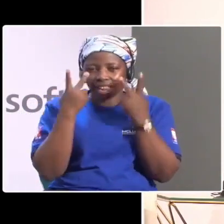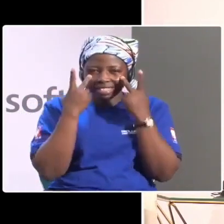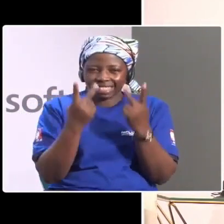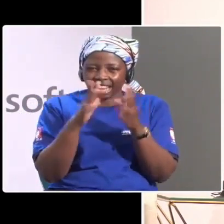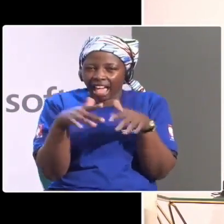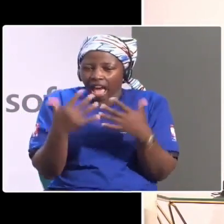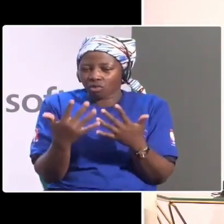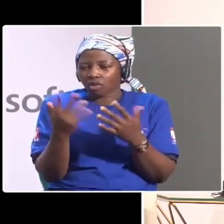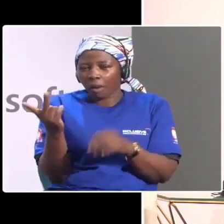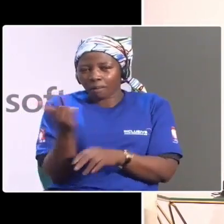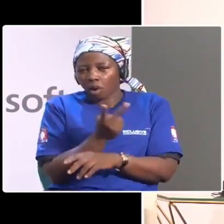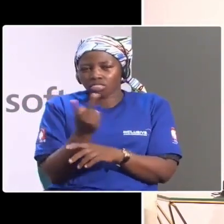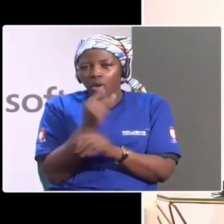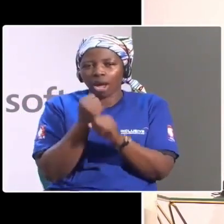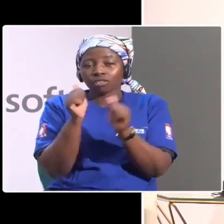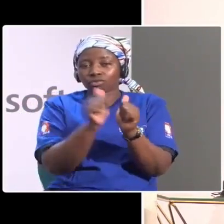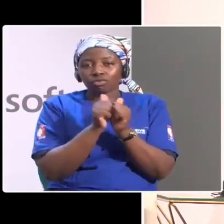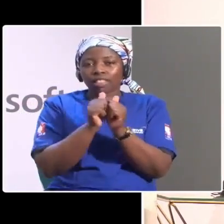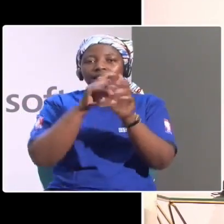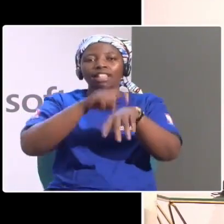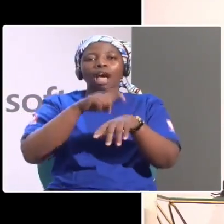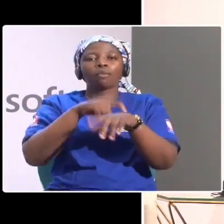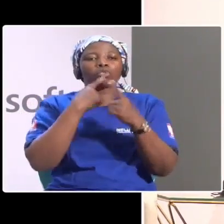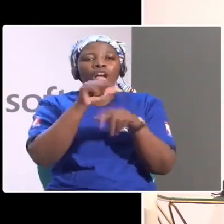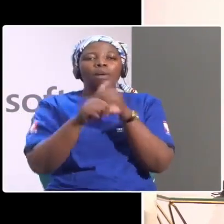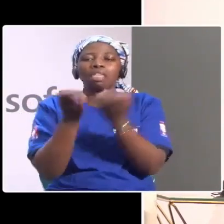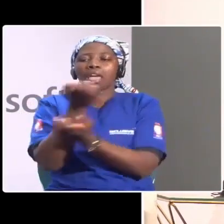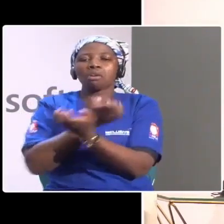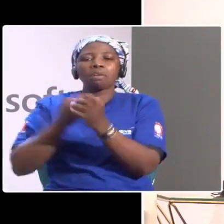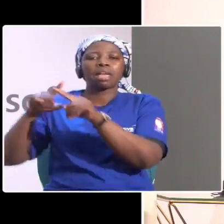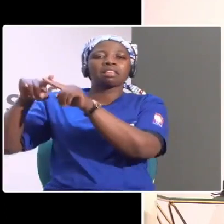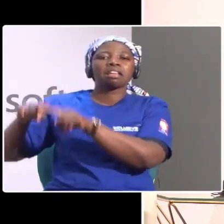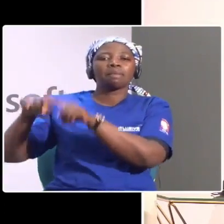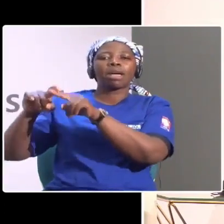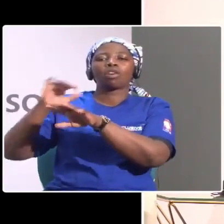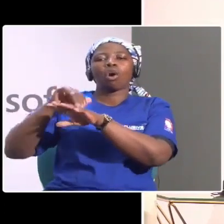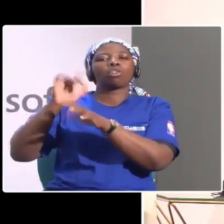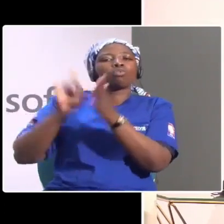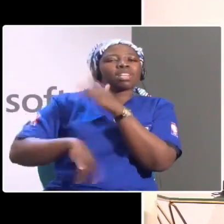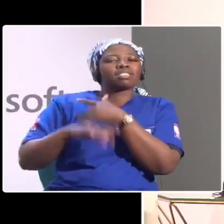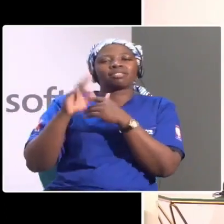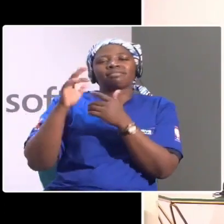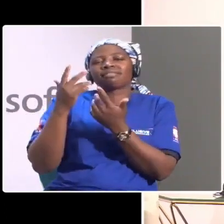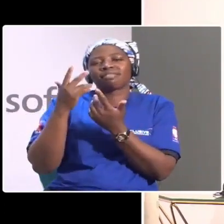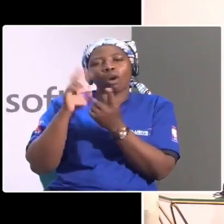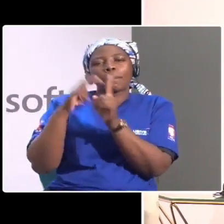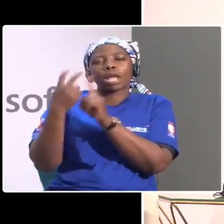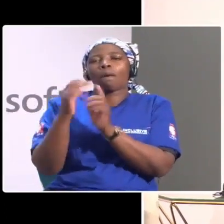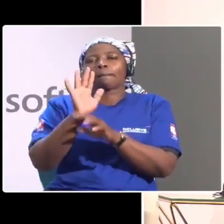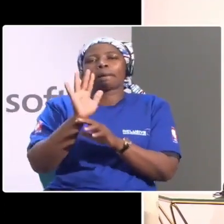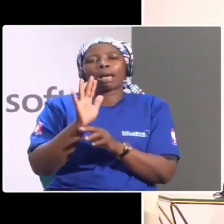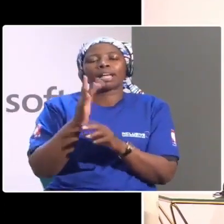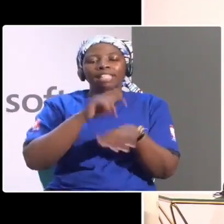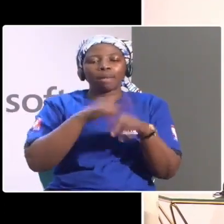viewed together. Now, when you talk of economic, it depends on which side you are looking at it from. Or when you talk of social,